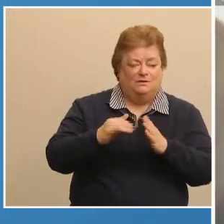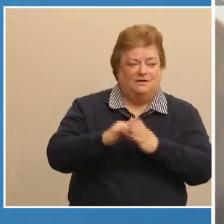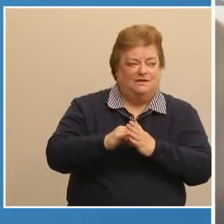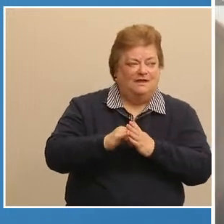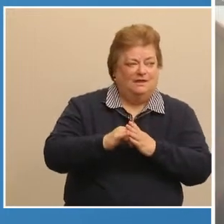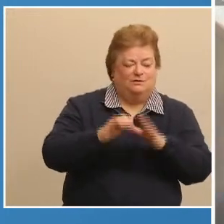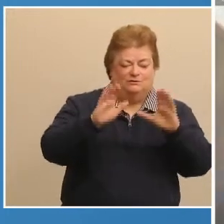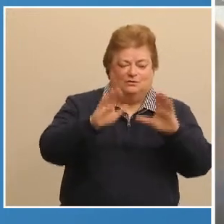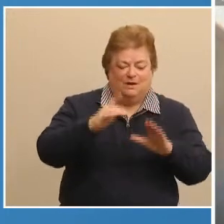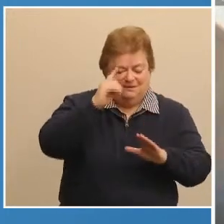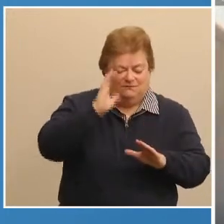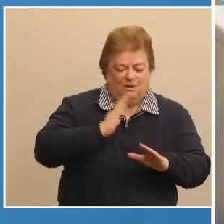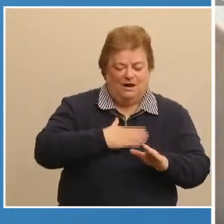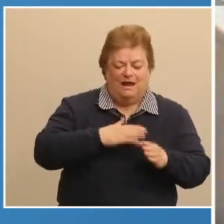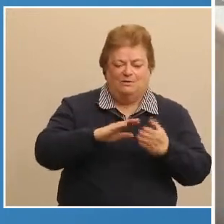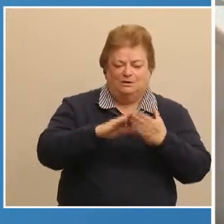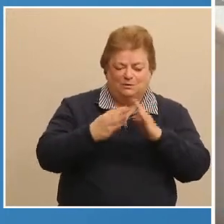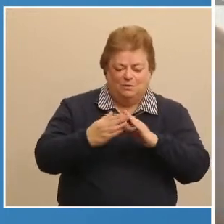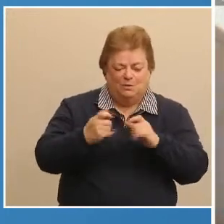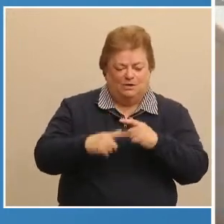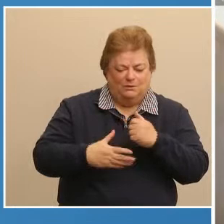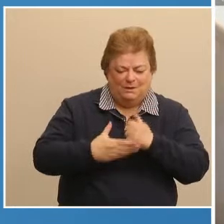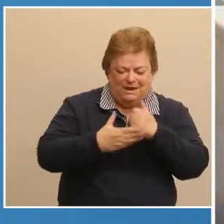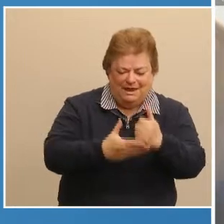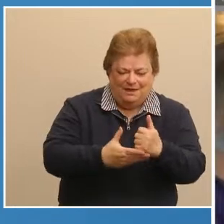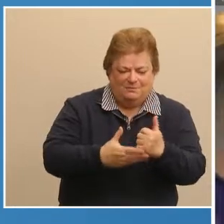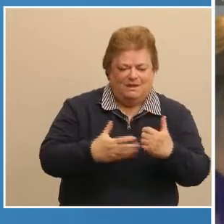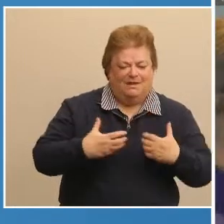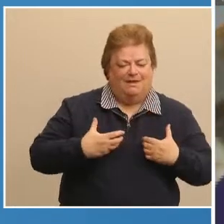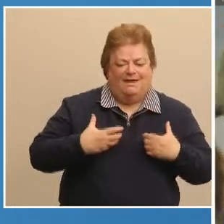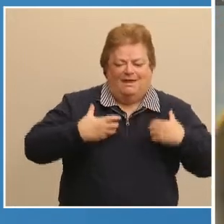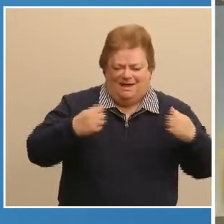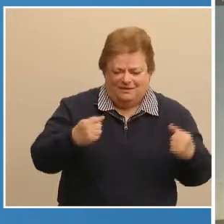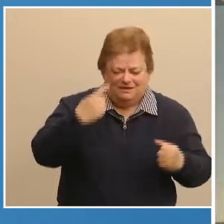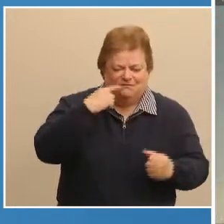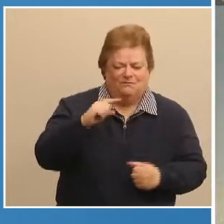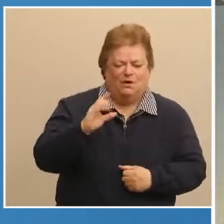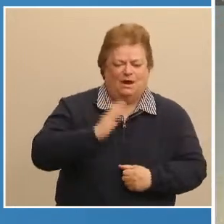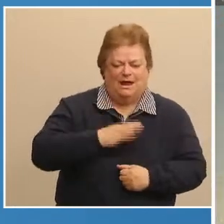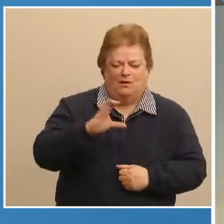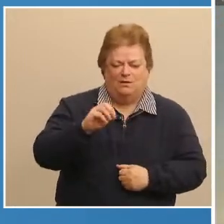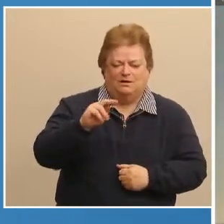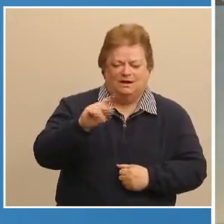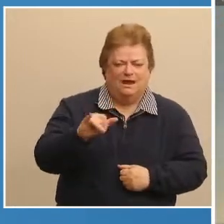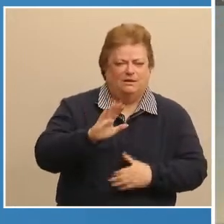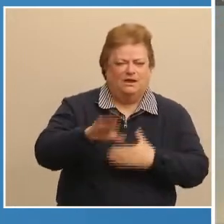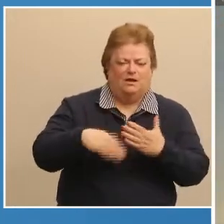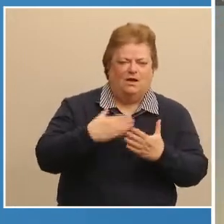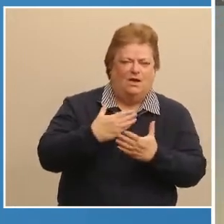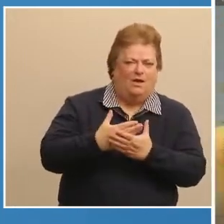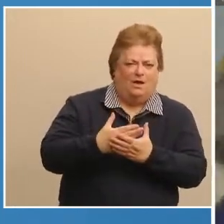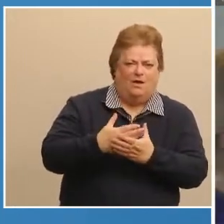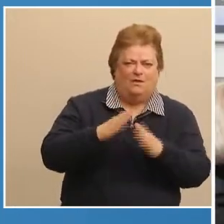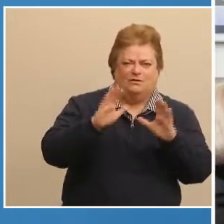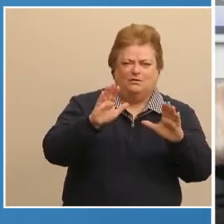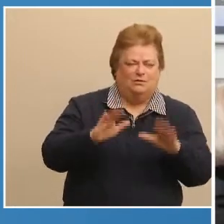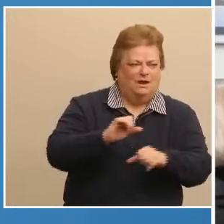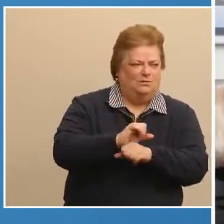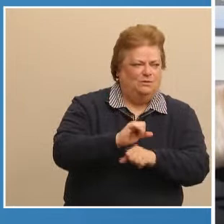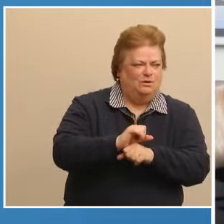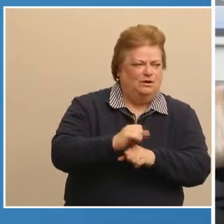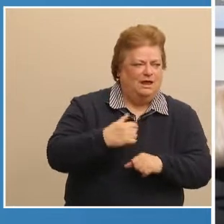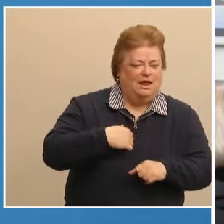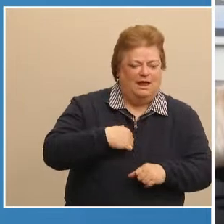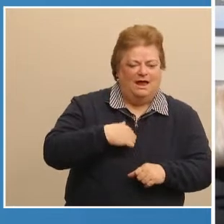our community. We want a healthy Lincoln, we want a healthy Lancaster County, and all the great work. Like you said, you know, I was